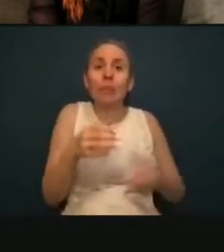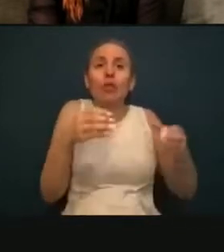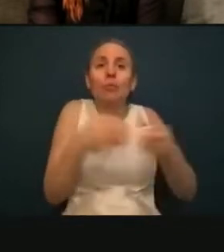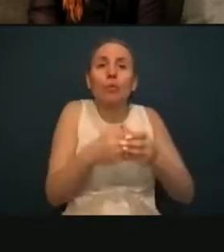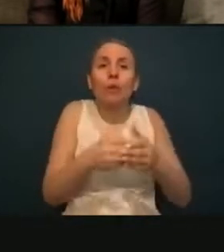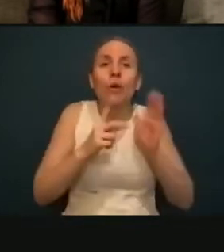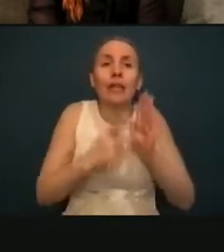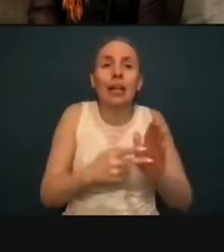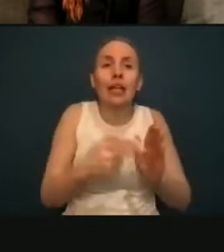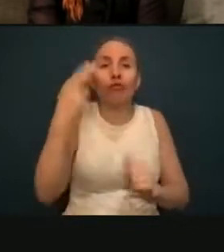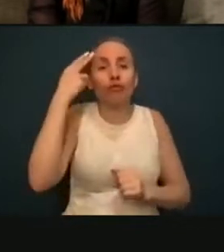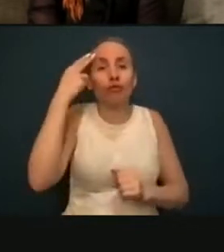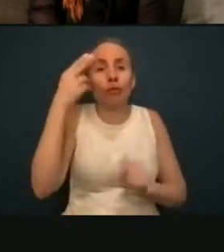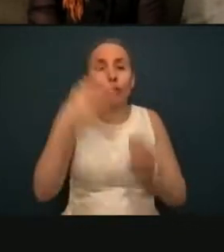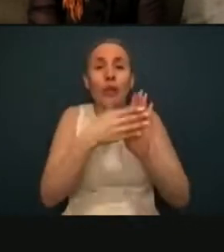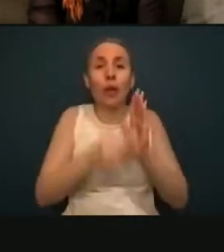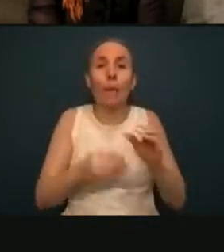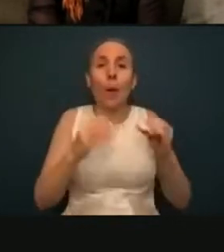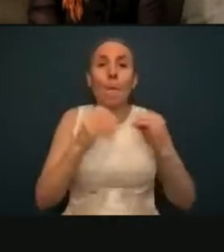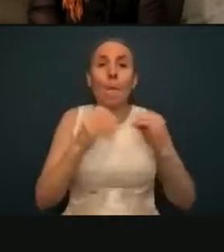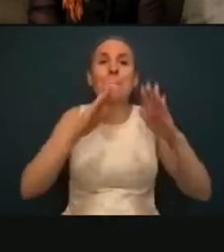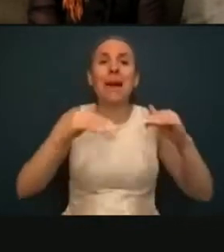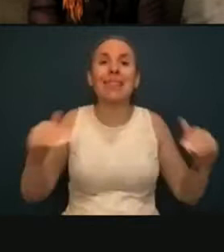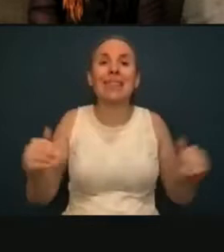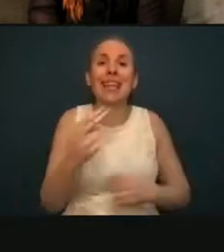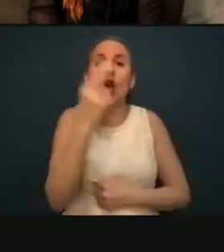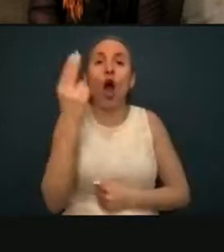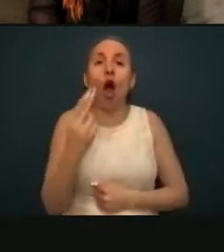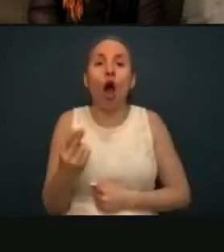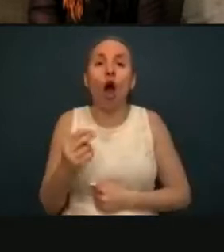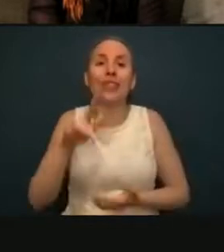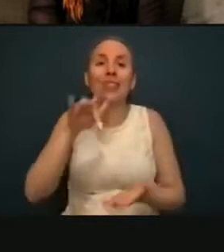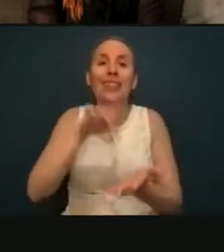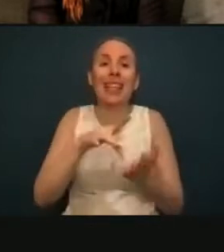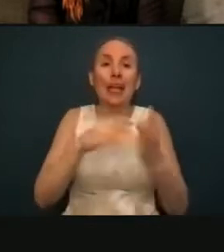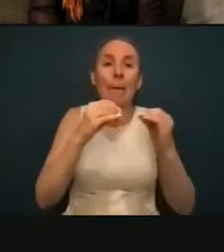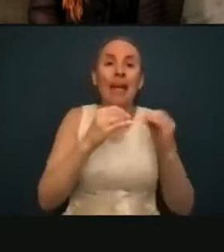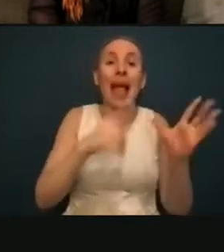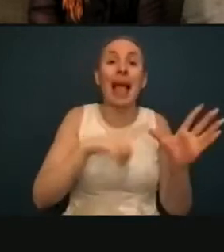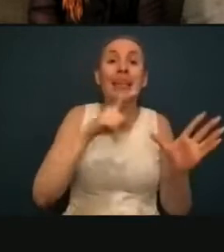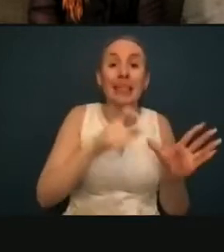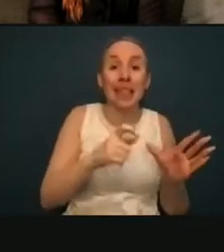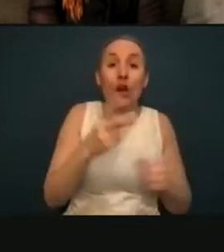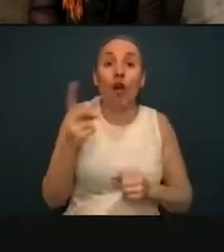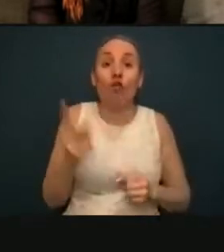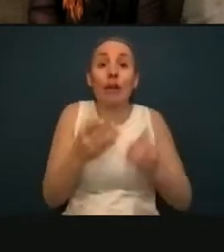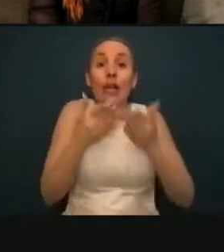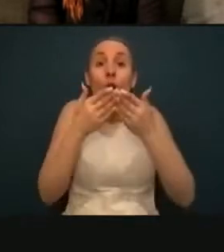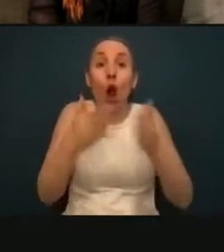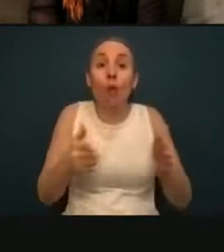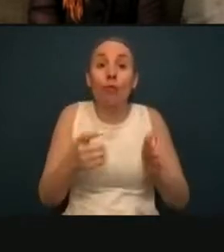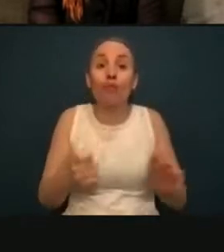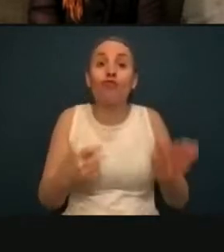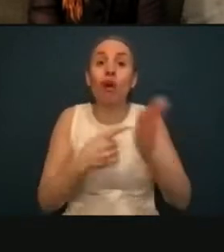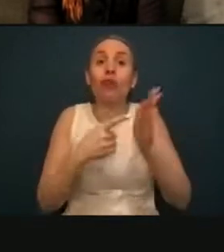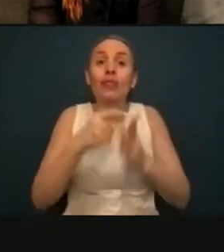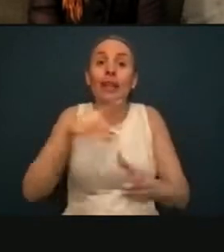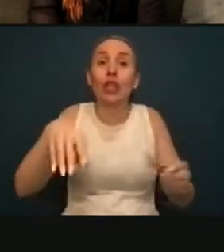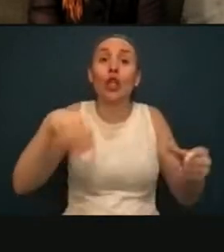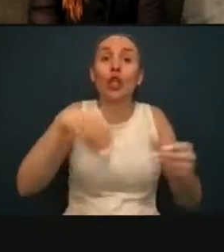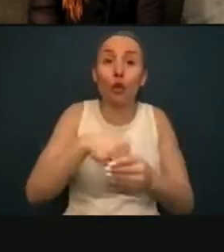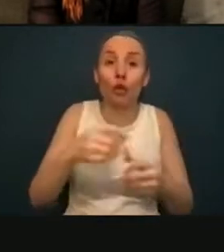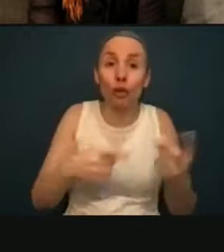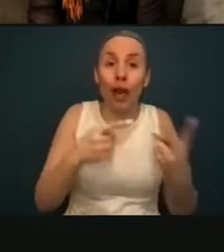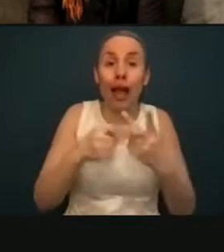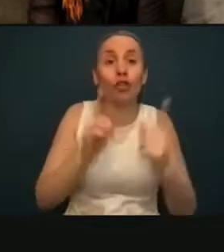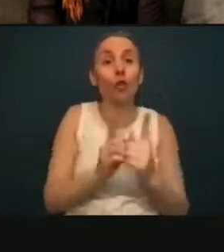RSC, Battersea Arts Centre, prioritize inclusion in their reopening plans, maintaining socially distanced performances or